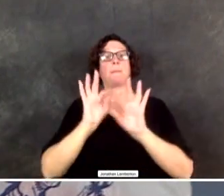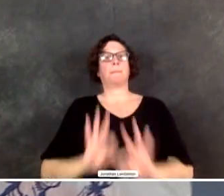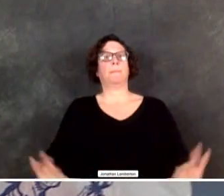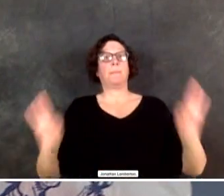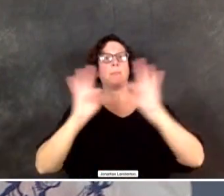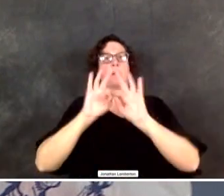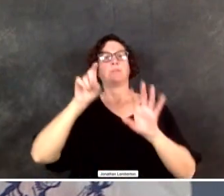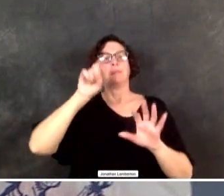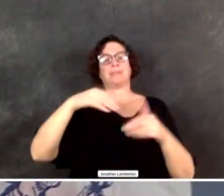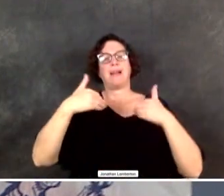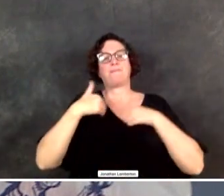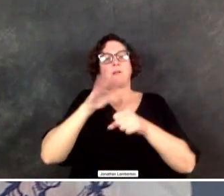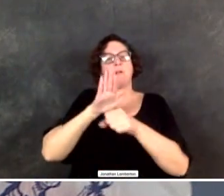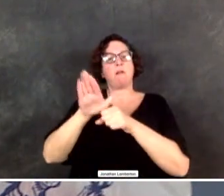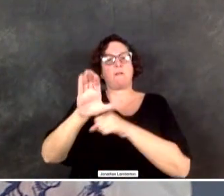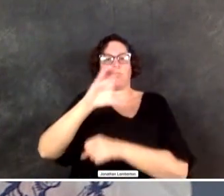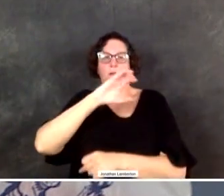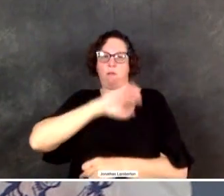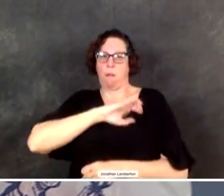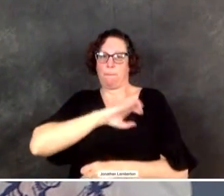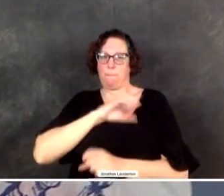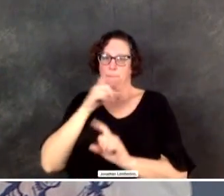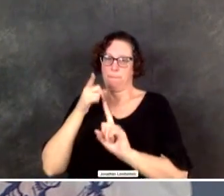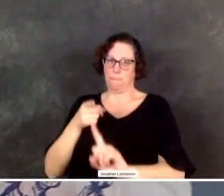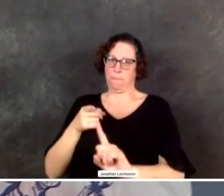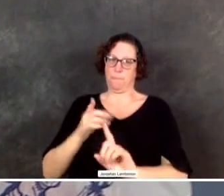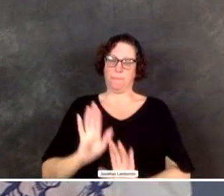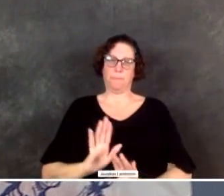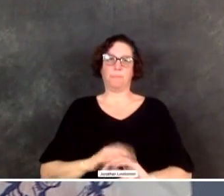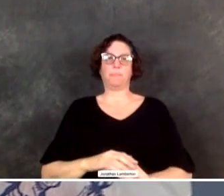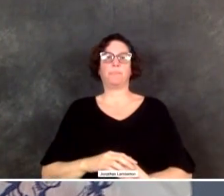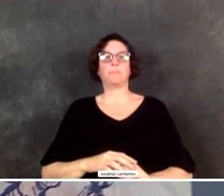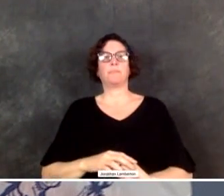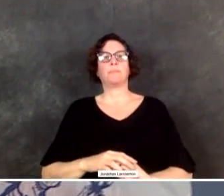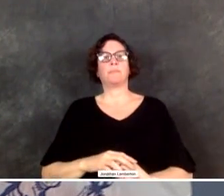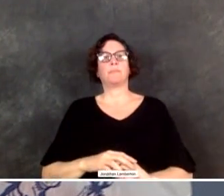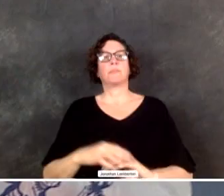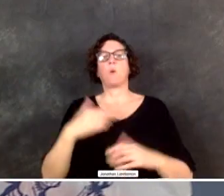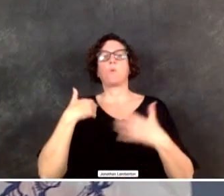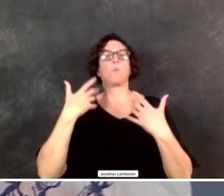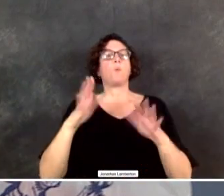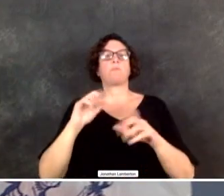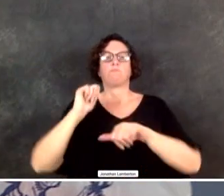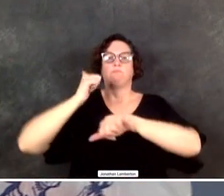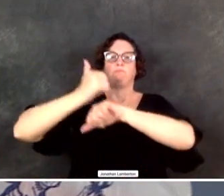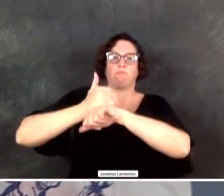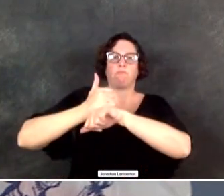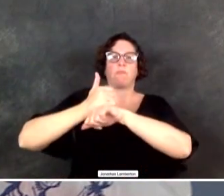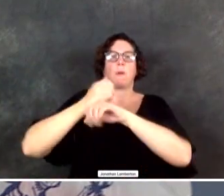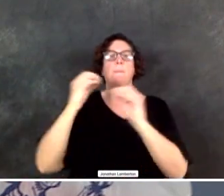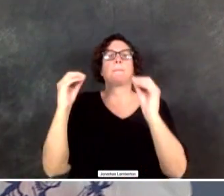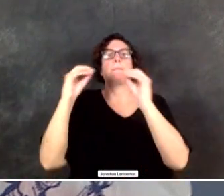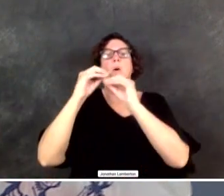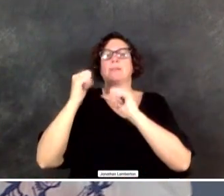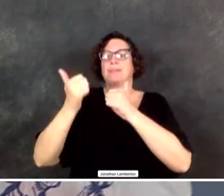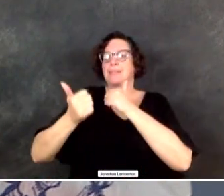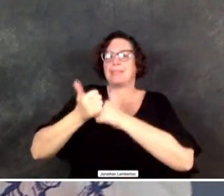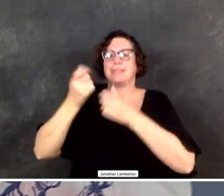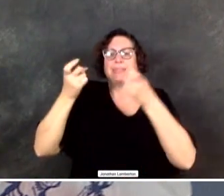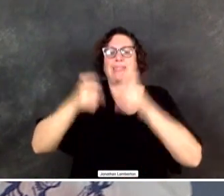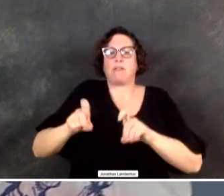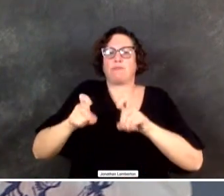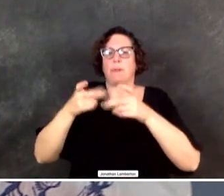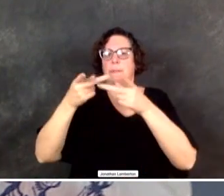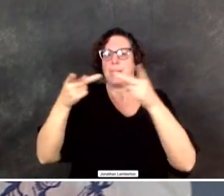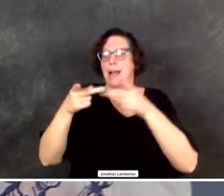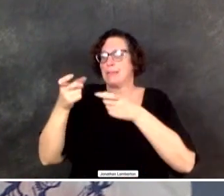we have to work with the NYPD, not creating the danger of new potential gathering places. And I'm also concerned,